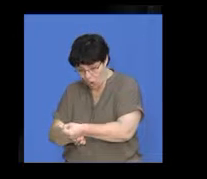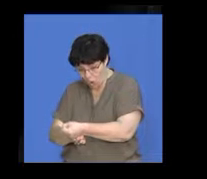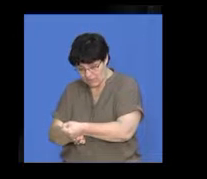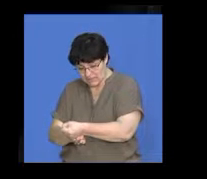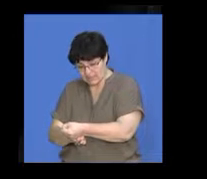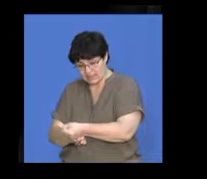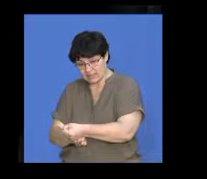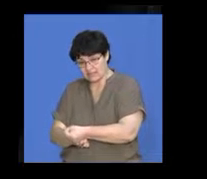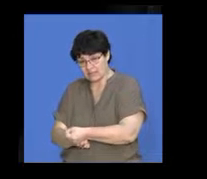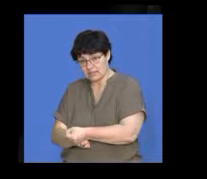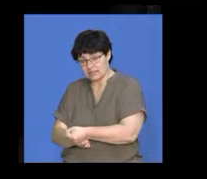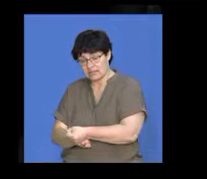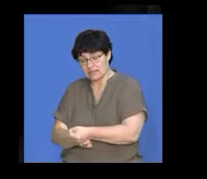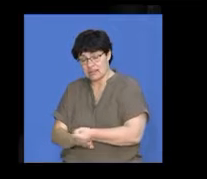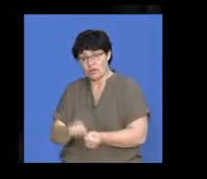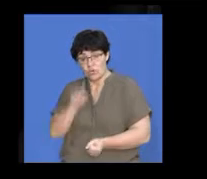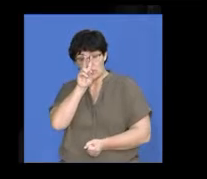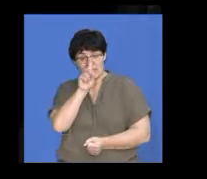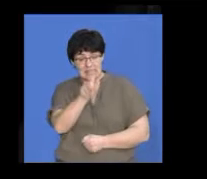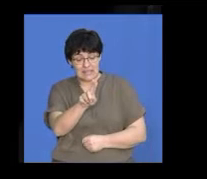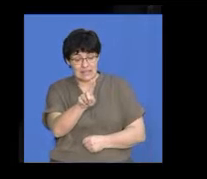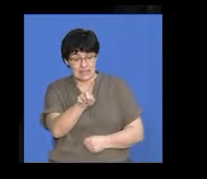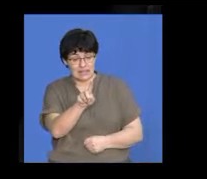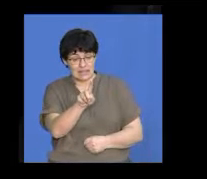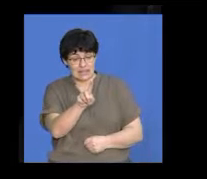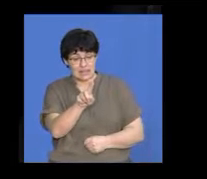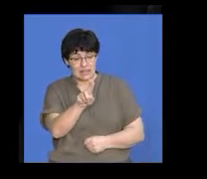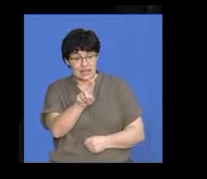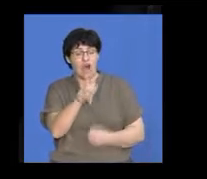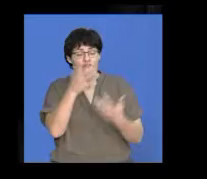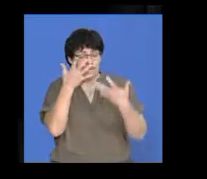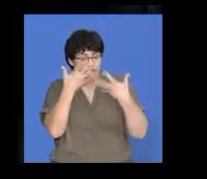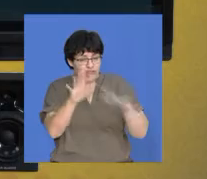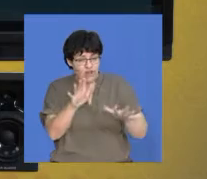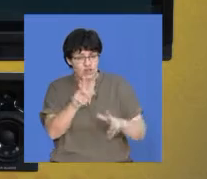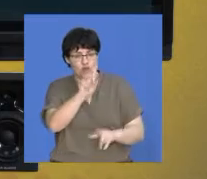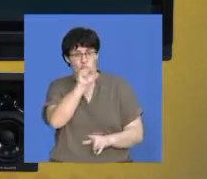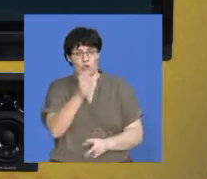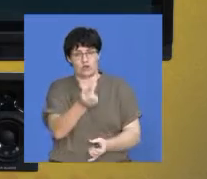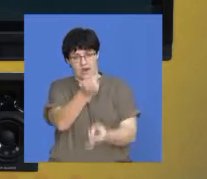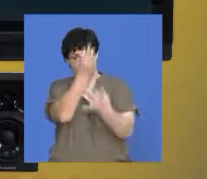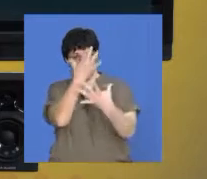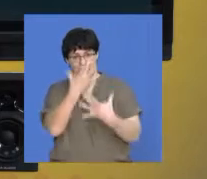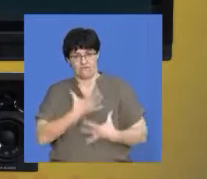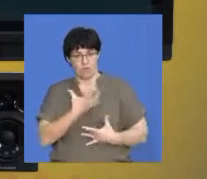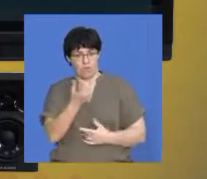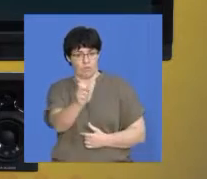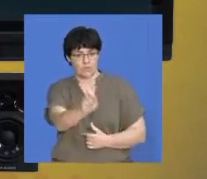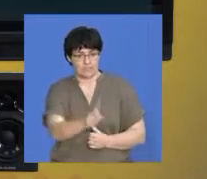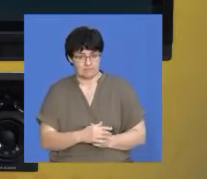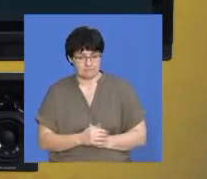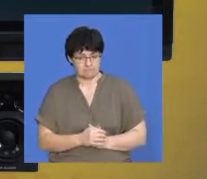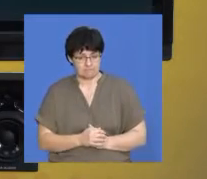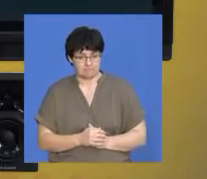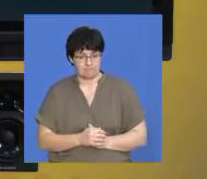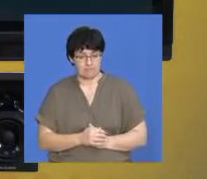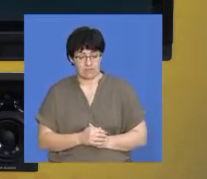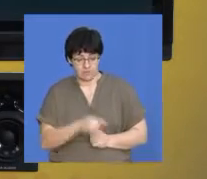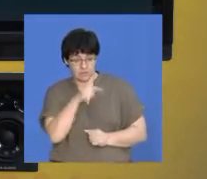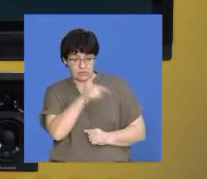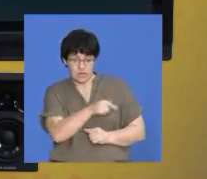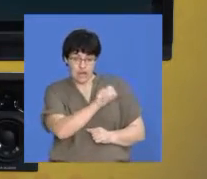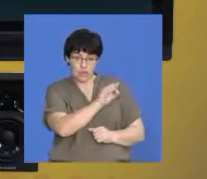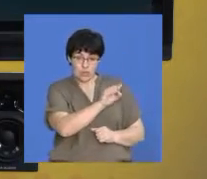very important. Now you can see, this question already tells you that The information in